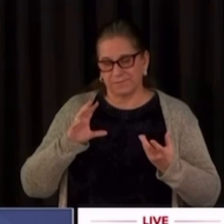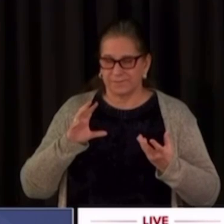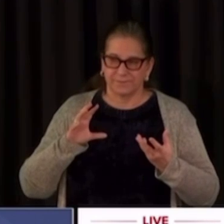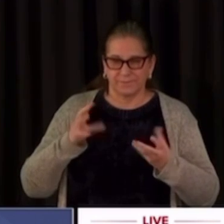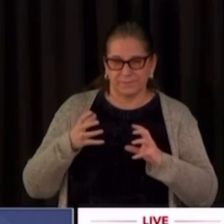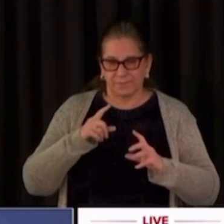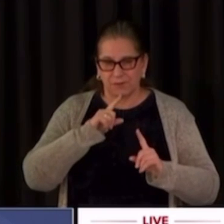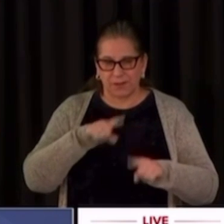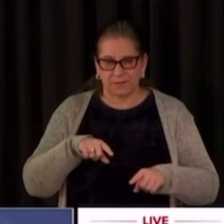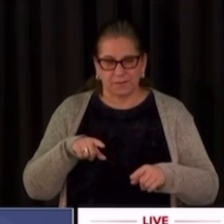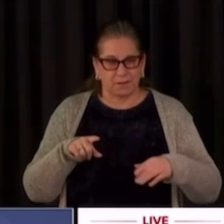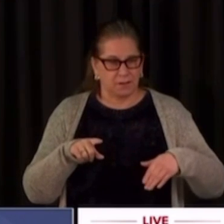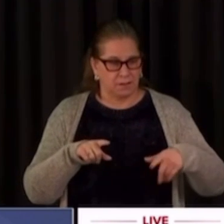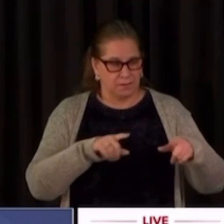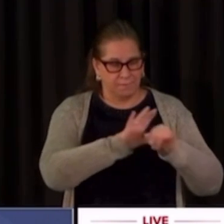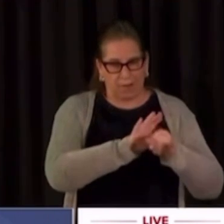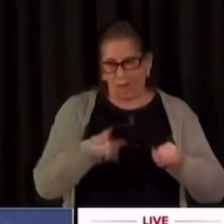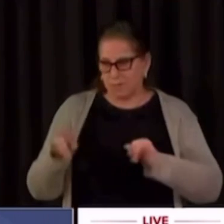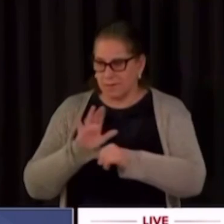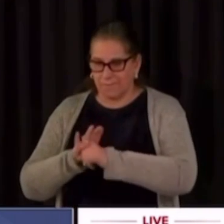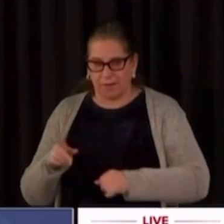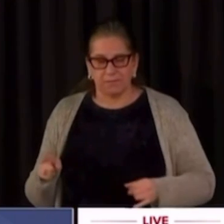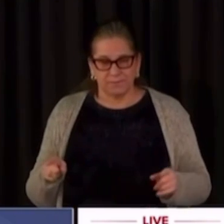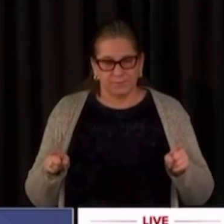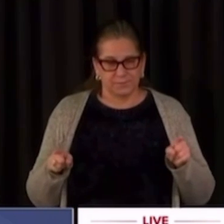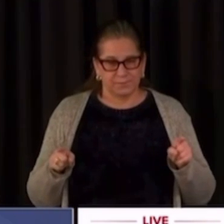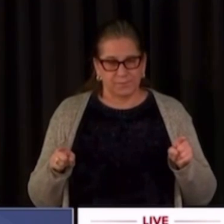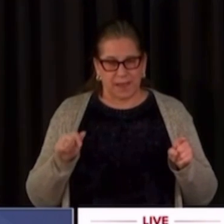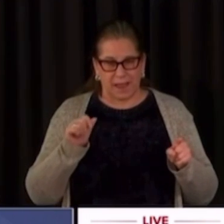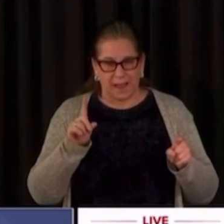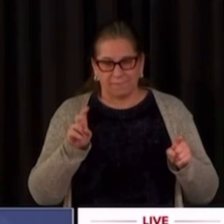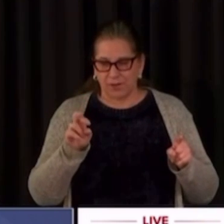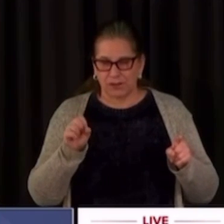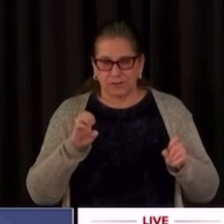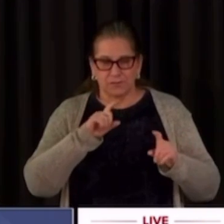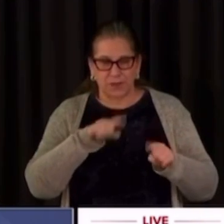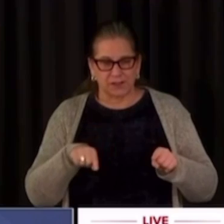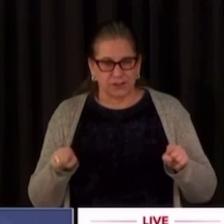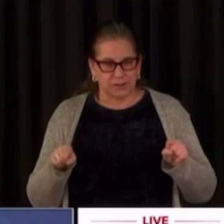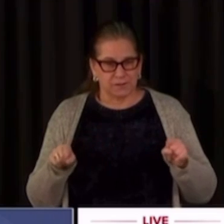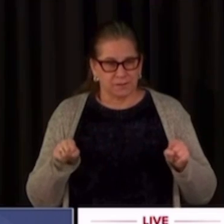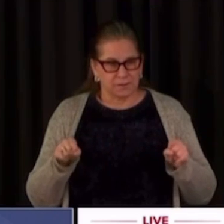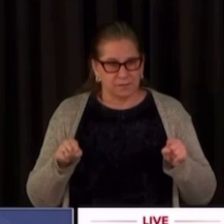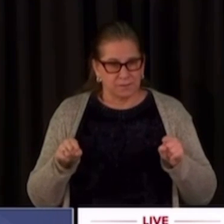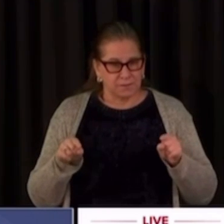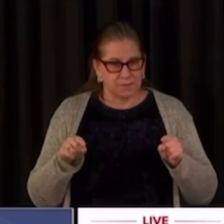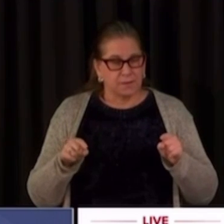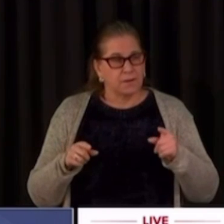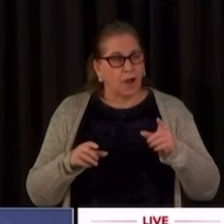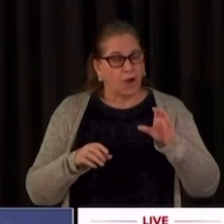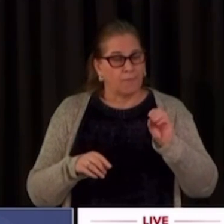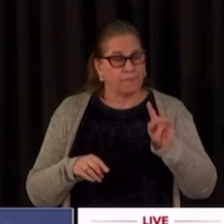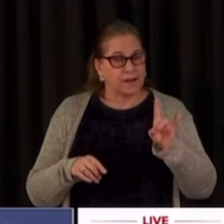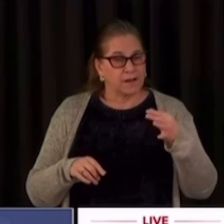are not yet identified, because what we are still learning more about COVID-19. And then the preservation of